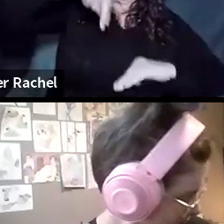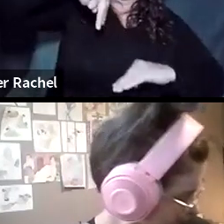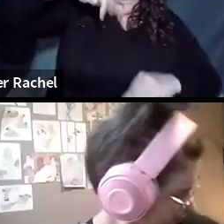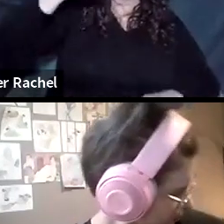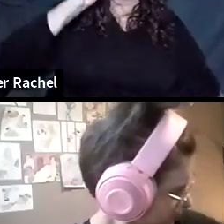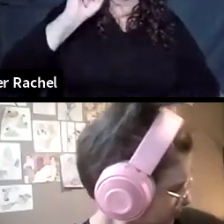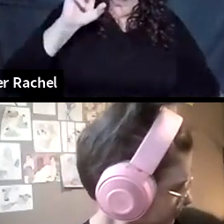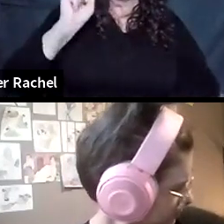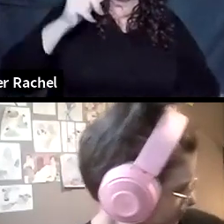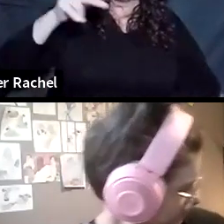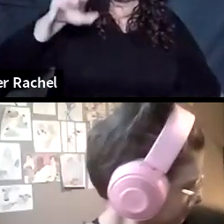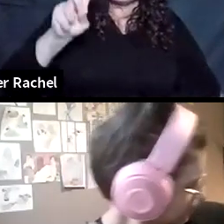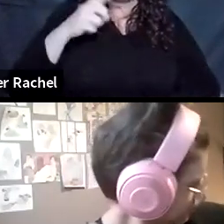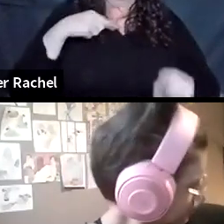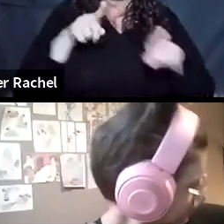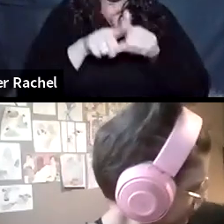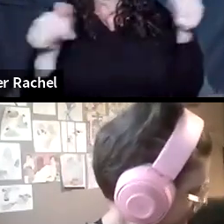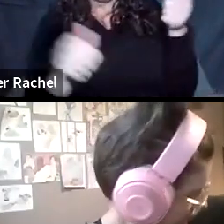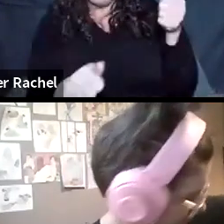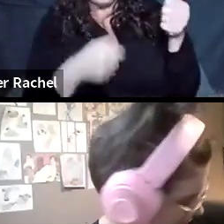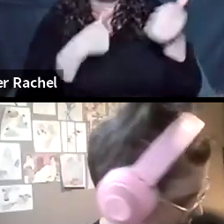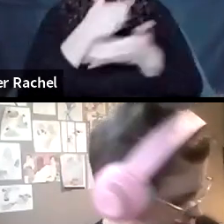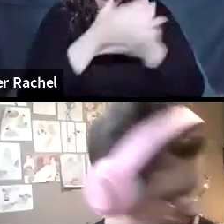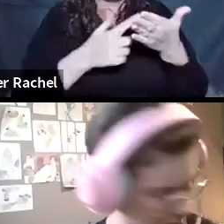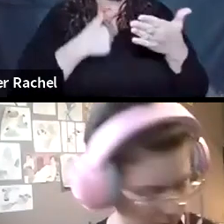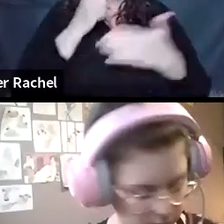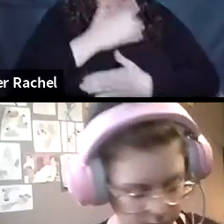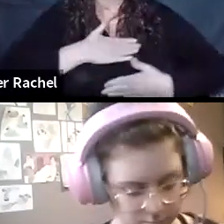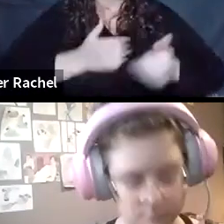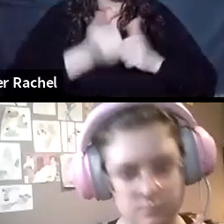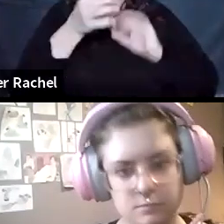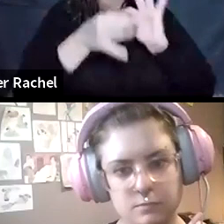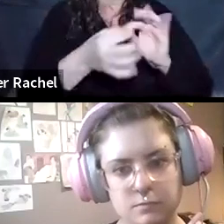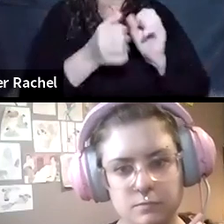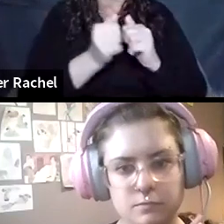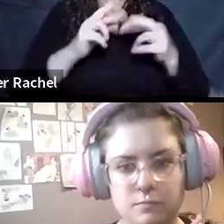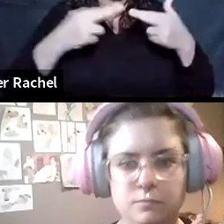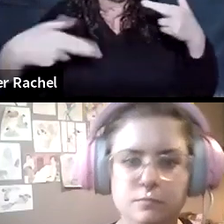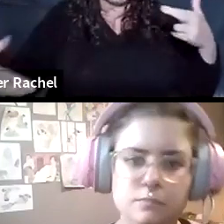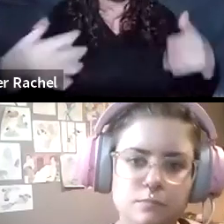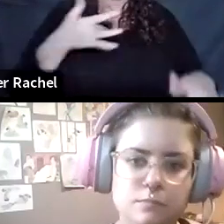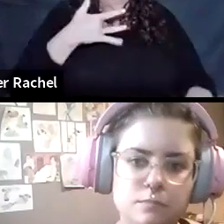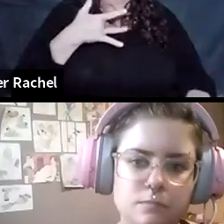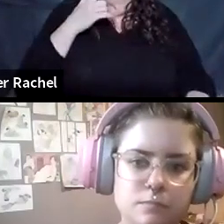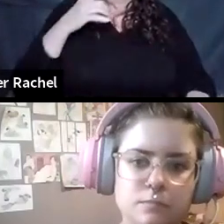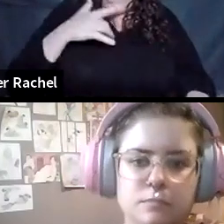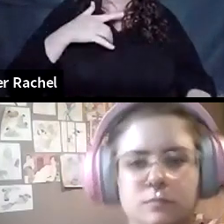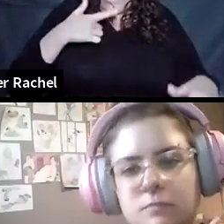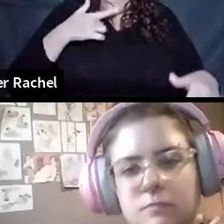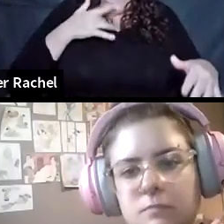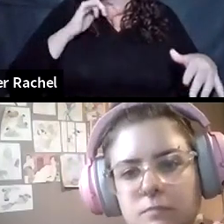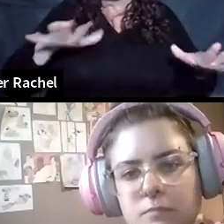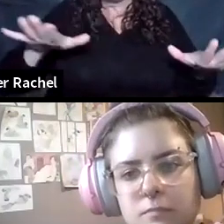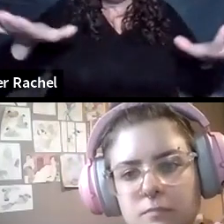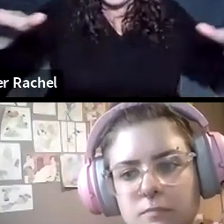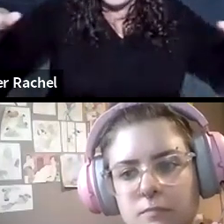as a bottom, the piece that I enjoy the most about rope is this feeling of flying when I'm in the